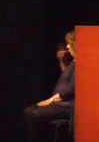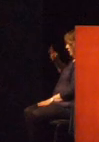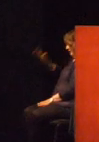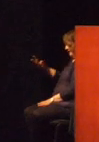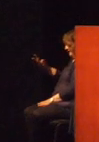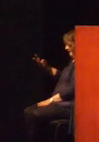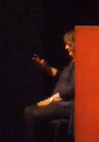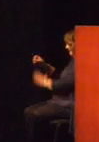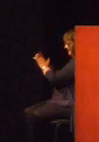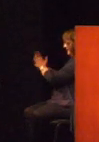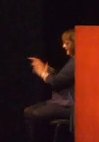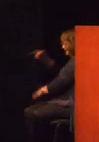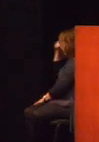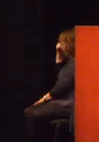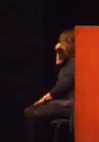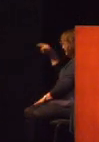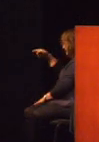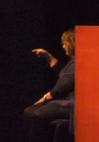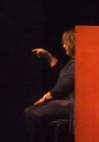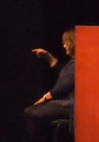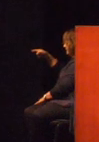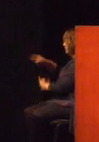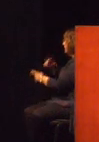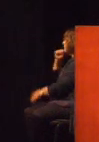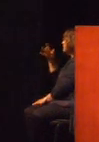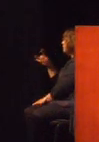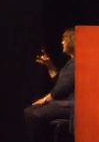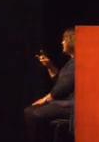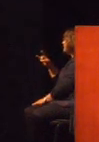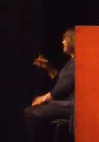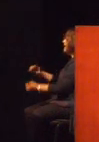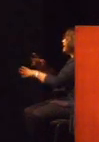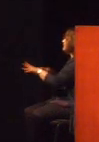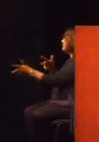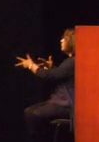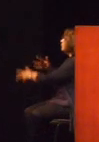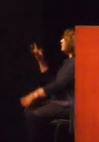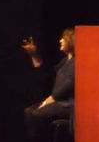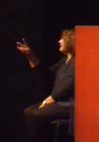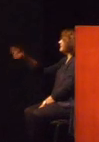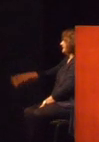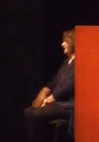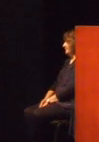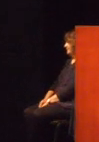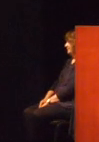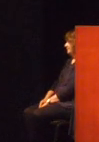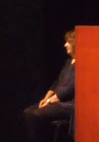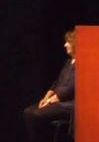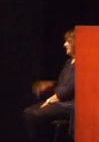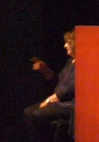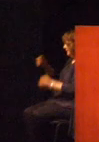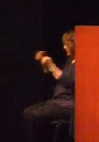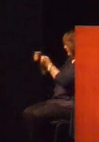Washington, and he's black. And by the time he was 18, he had been pulled over 17 times. So he'd been driving